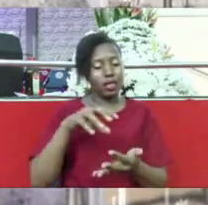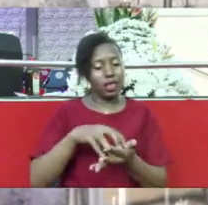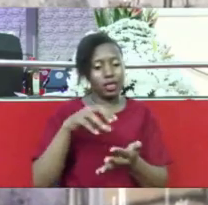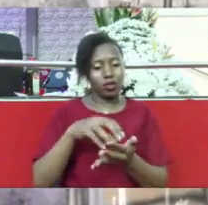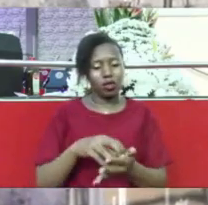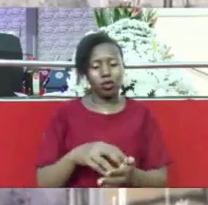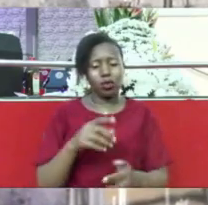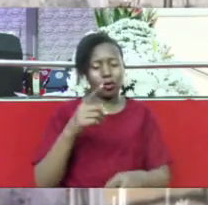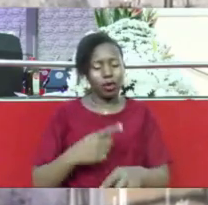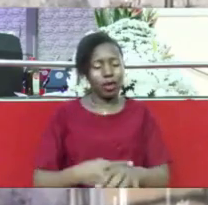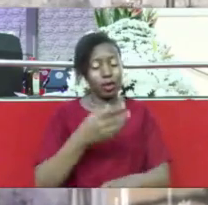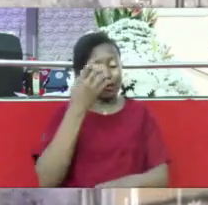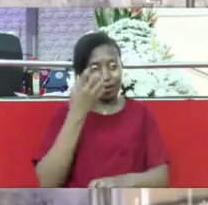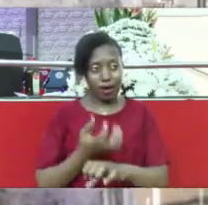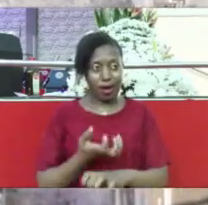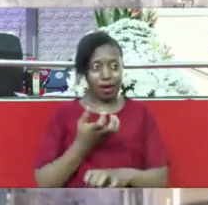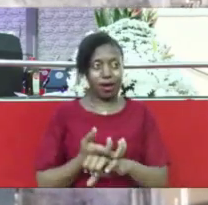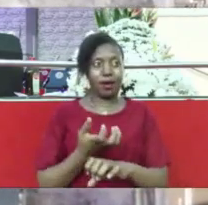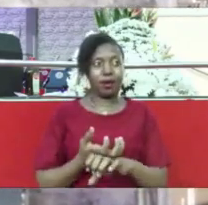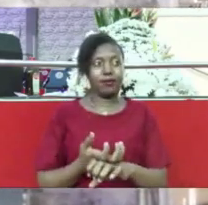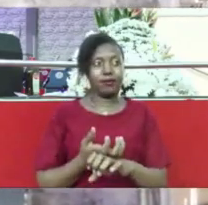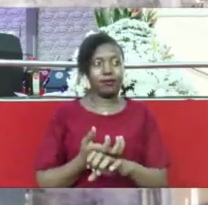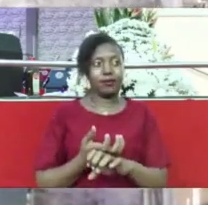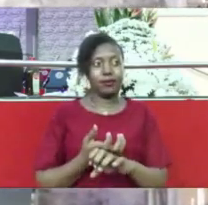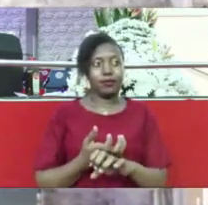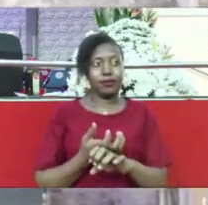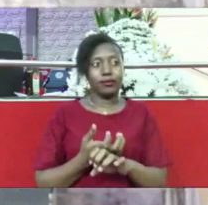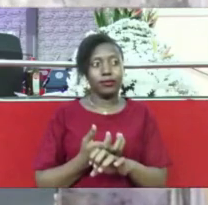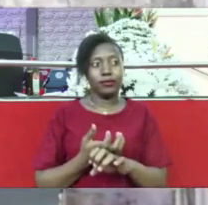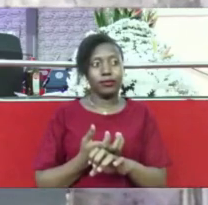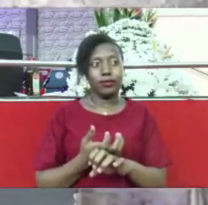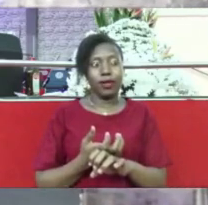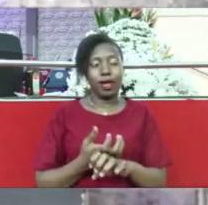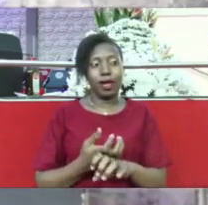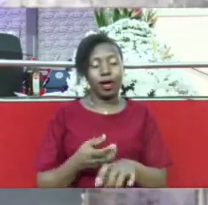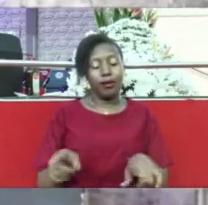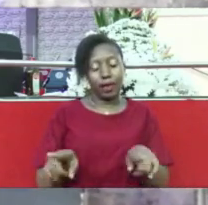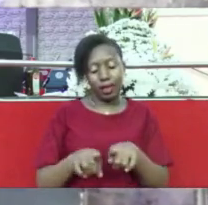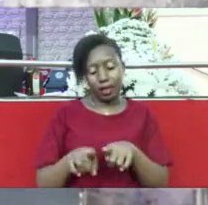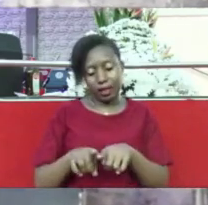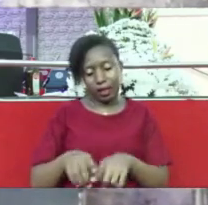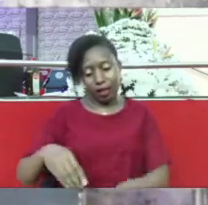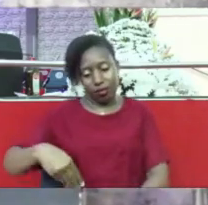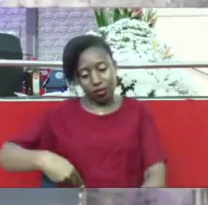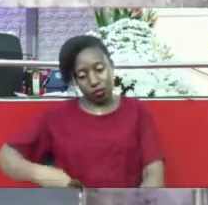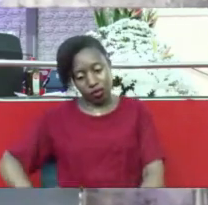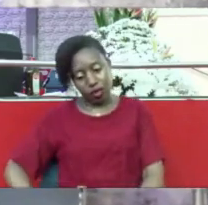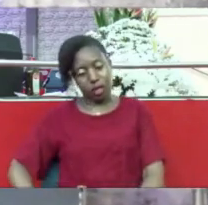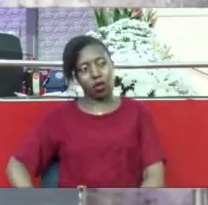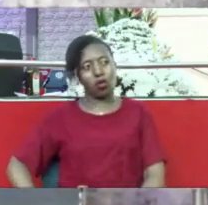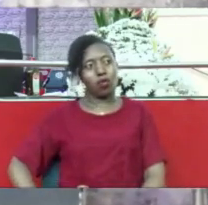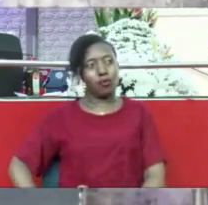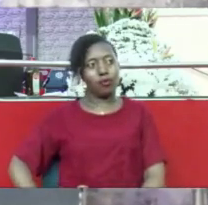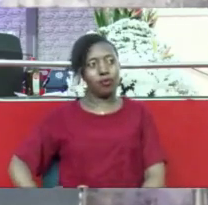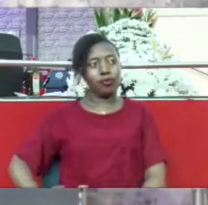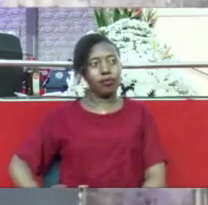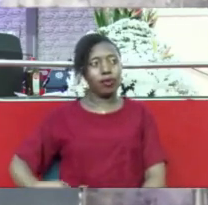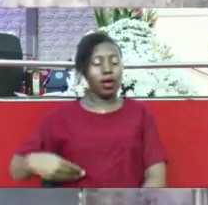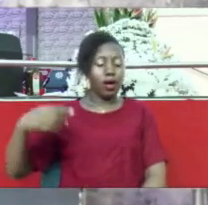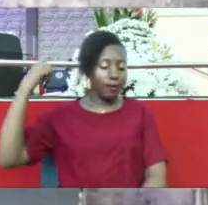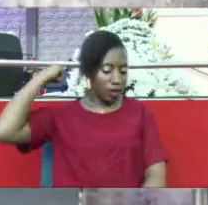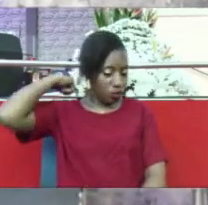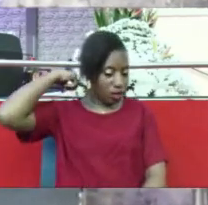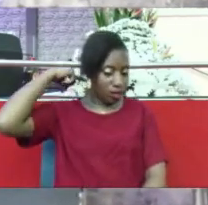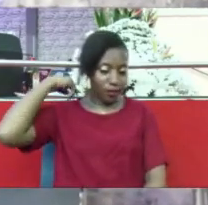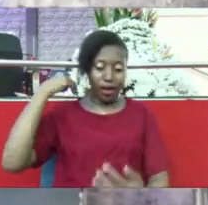ni ngumu. And we shall find what happened to to Jacob. That's why he did not have a spine. Tafuta nini wale